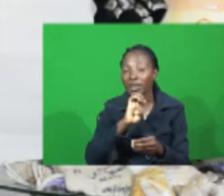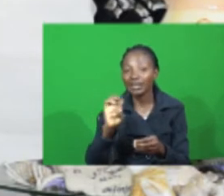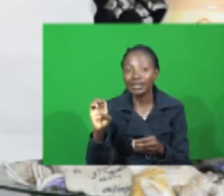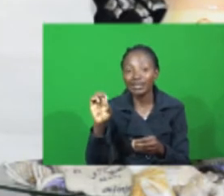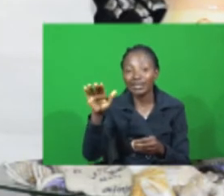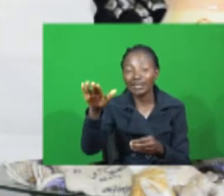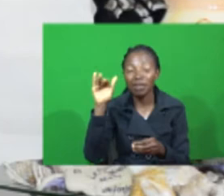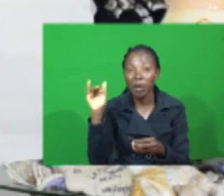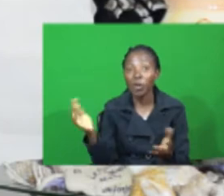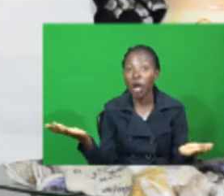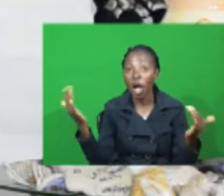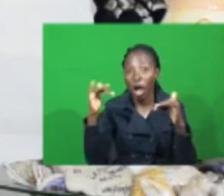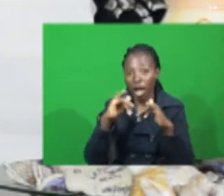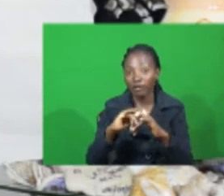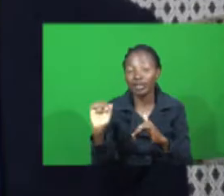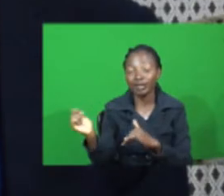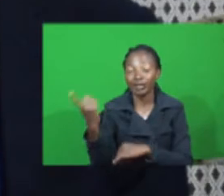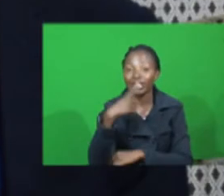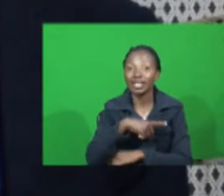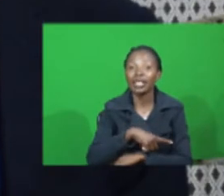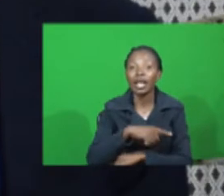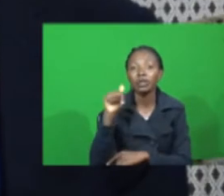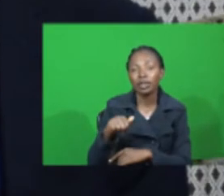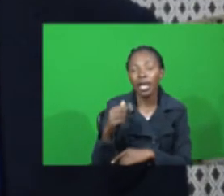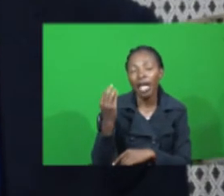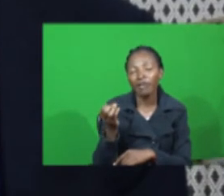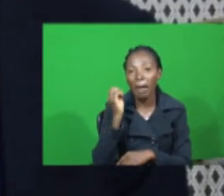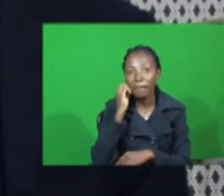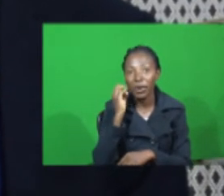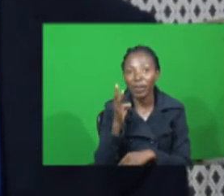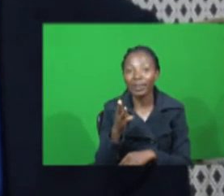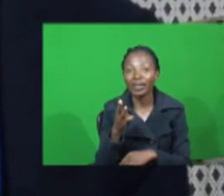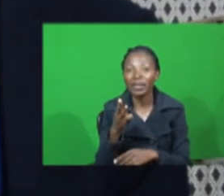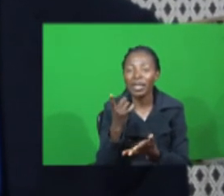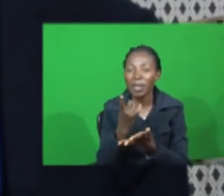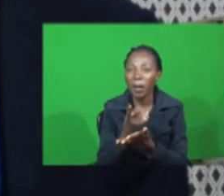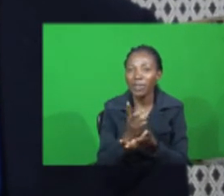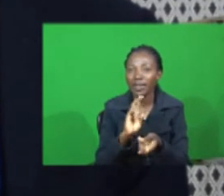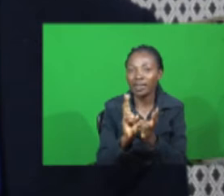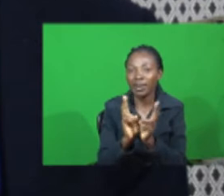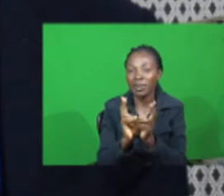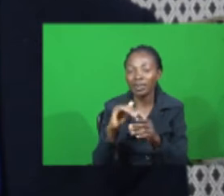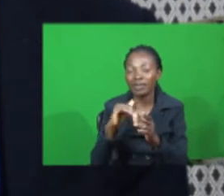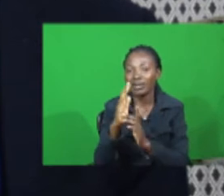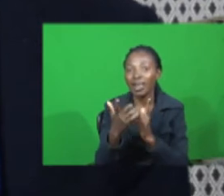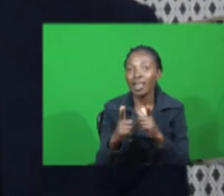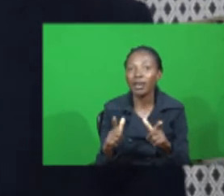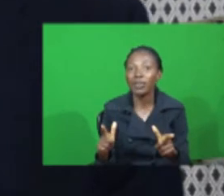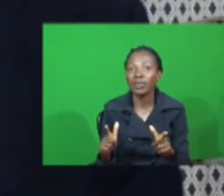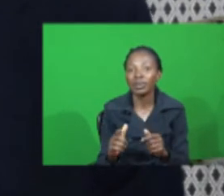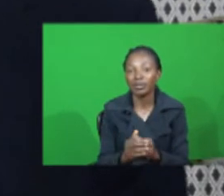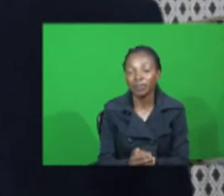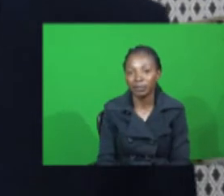Zimbabwe Conference of the Seventh-day Adventist Church. Mustudio nasi tina Proclaim Rhodes, ndi arikutisira into sign language.